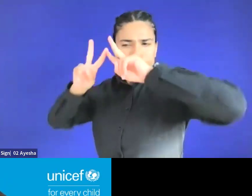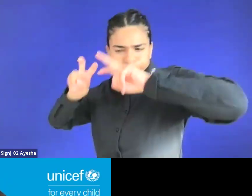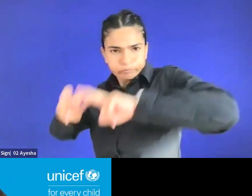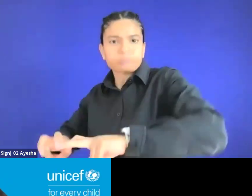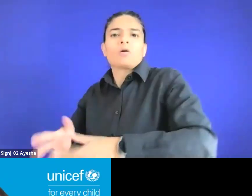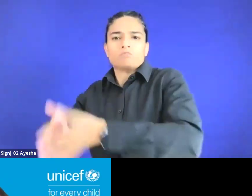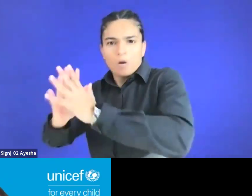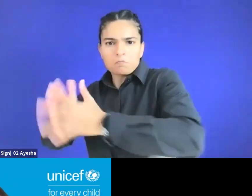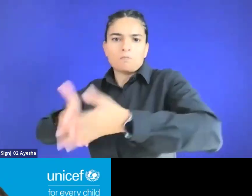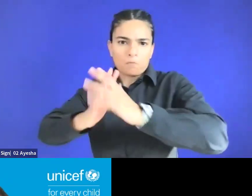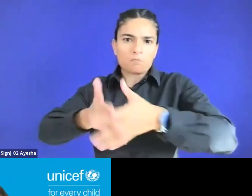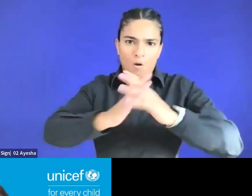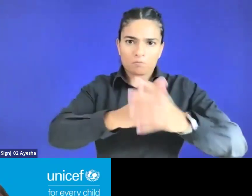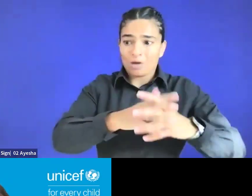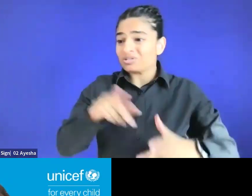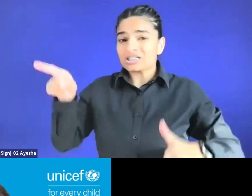universal